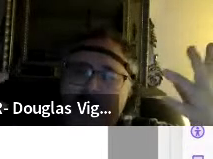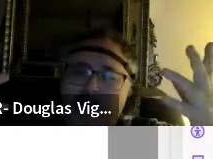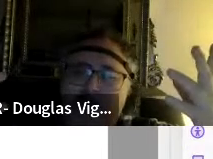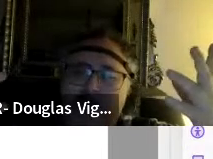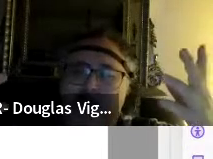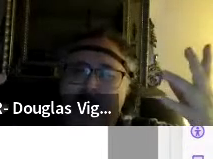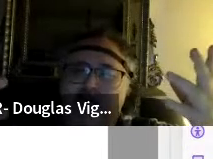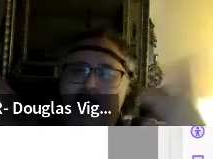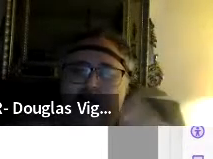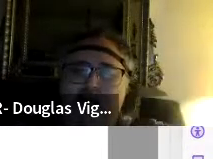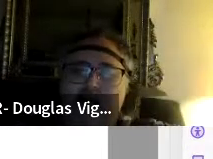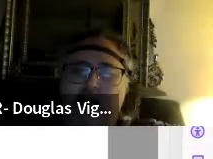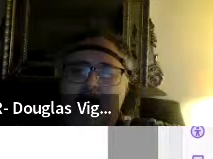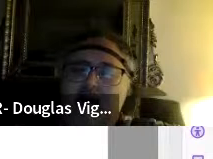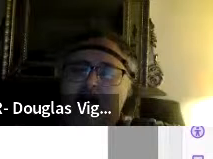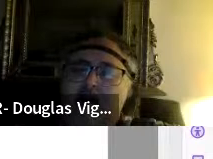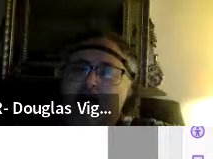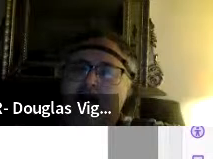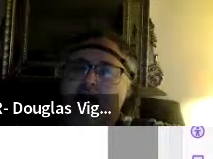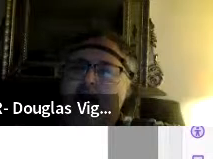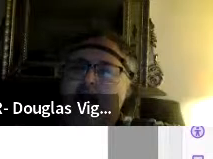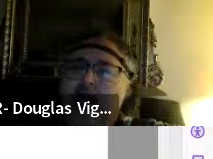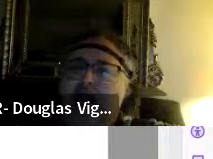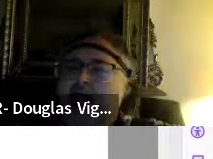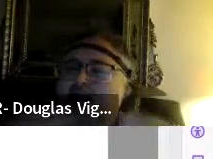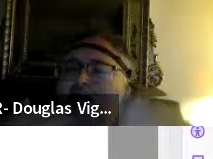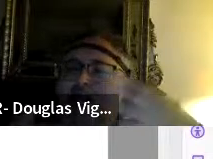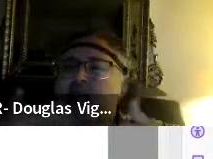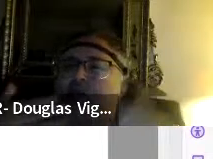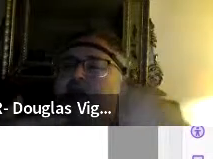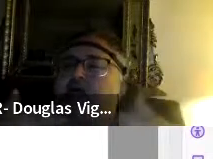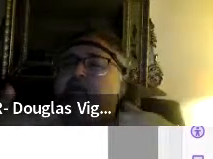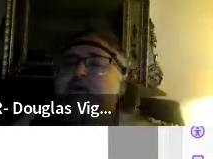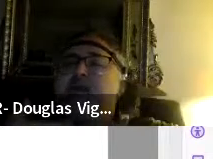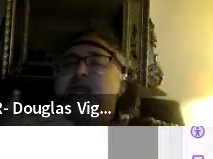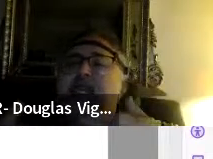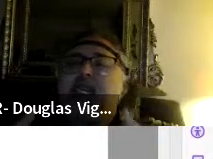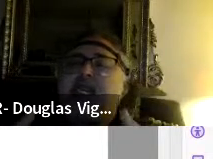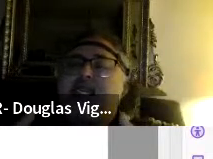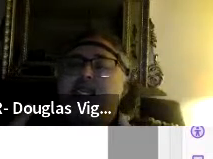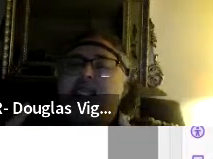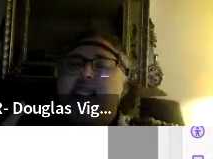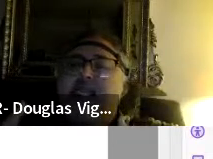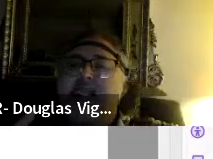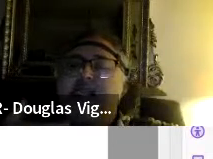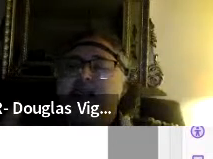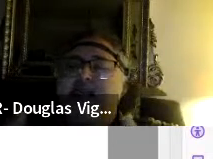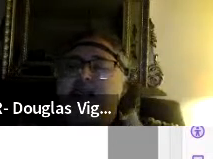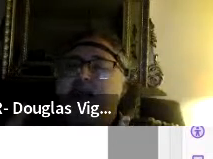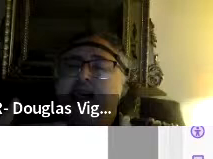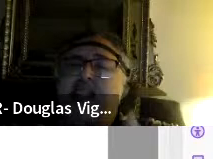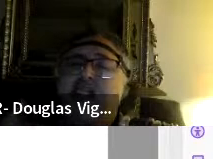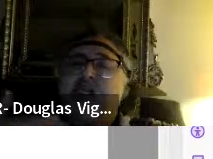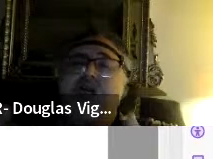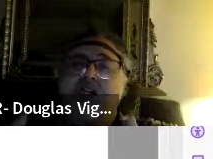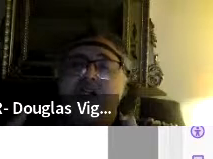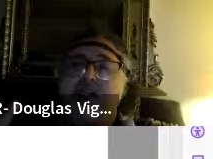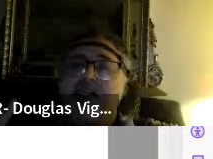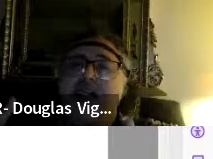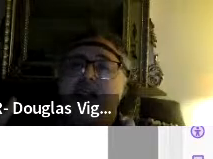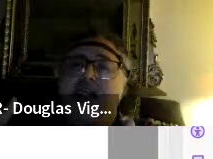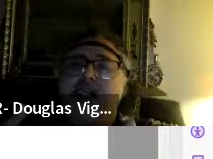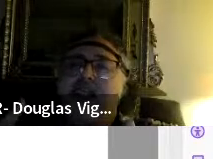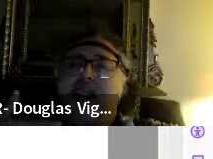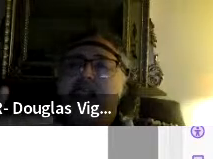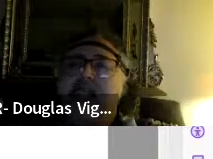super hot, so I just wondering if there anything is there any